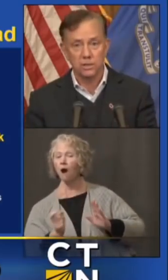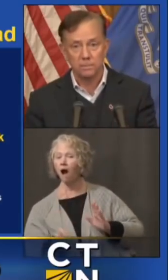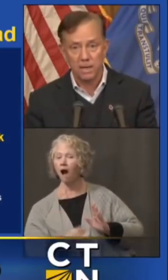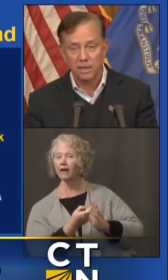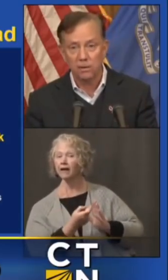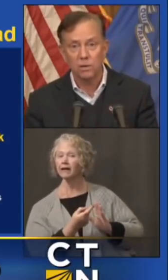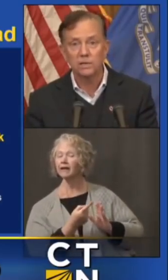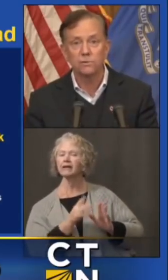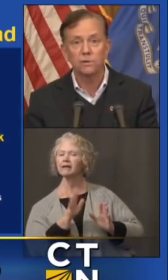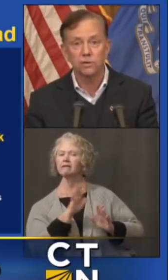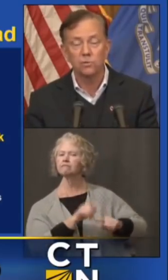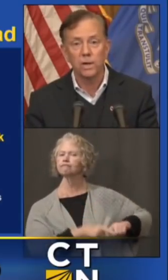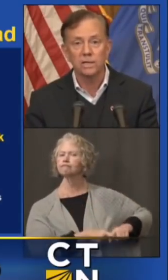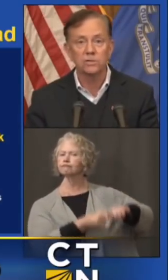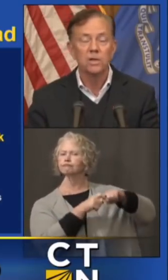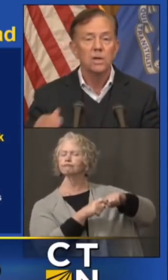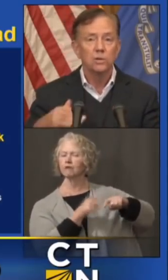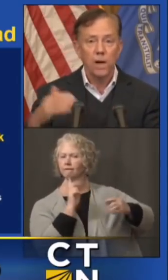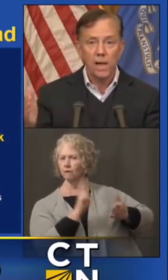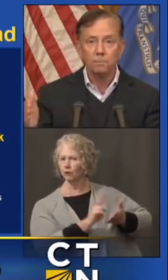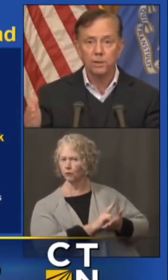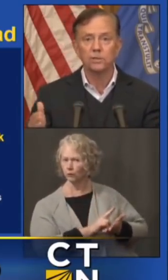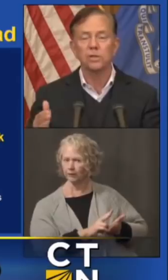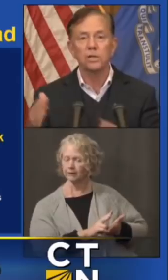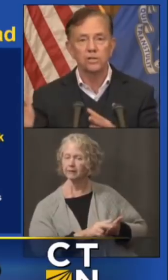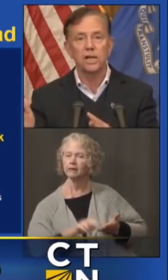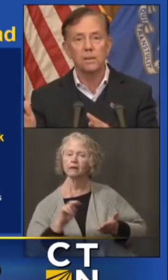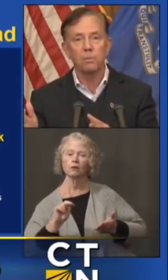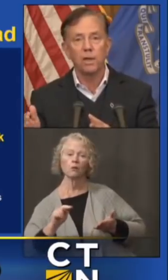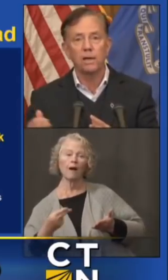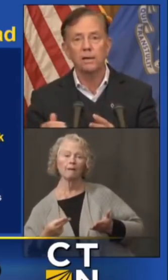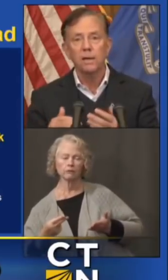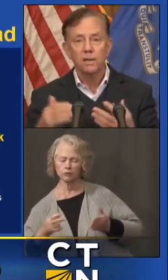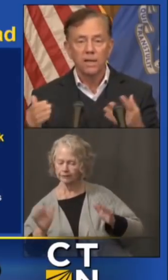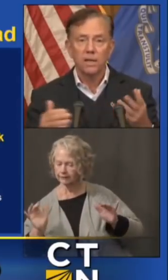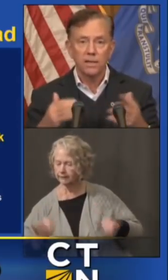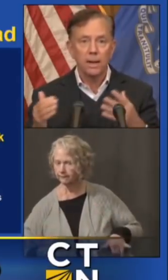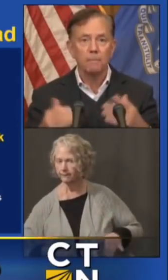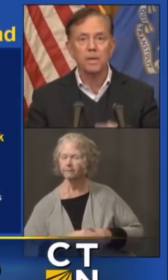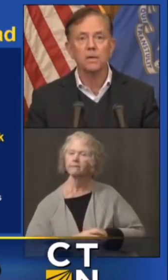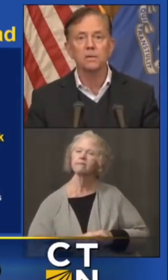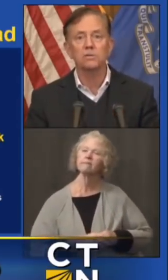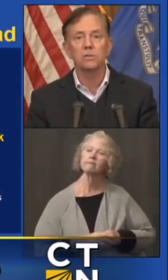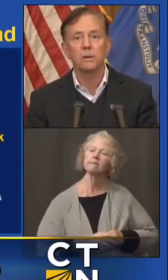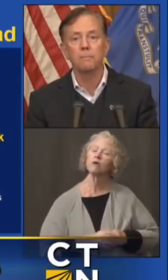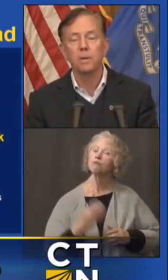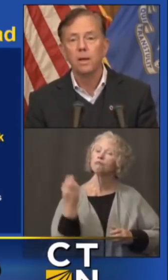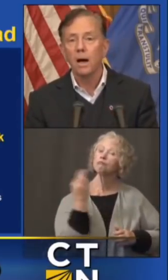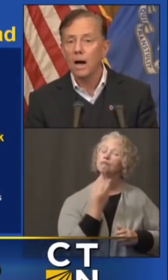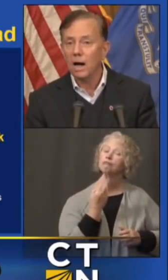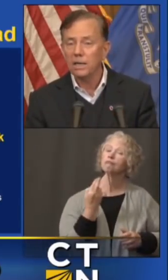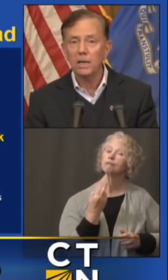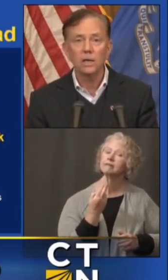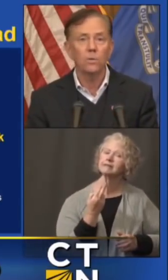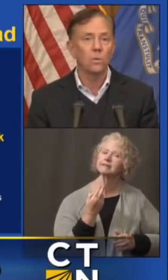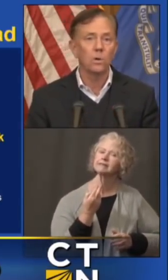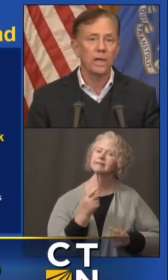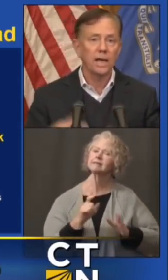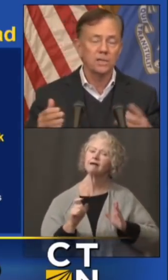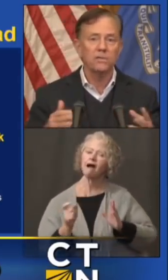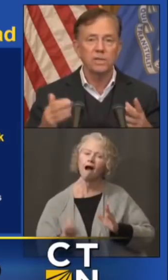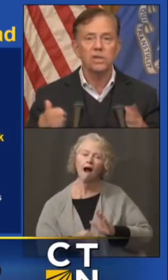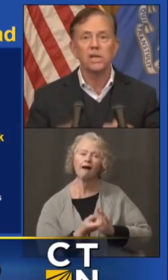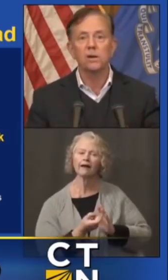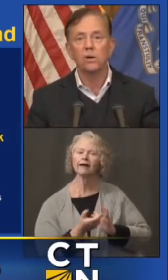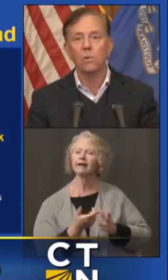paused hockey rinks for 2 weeks. New Hampshire has done the same thing. They've done that because hockey or all